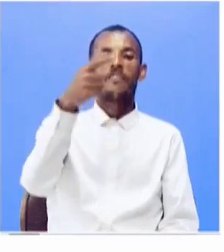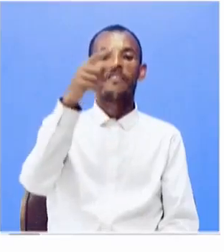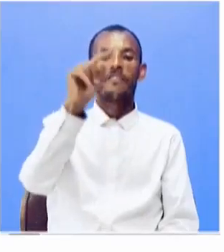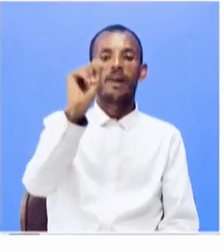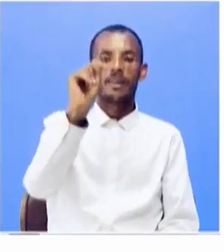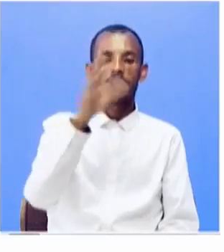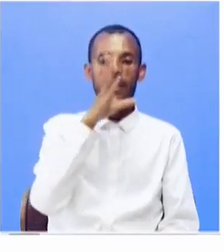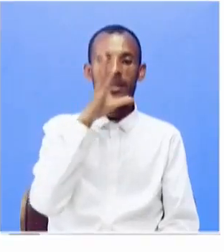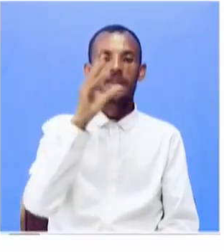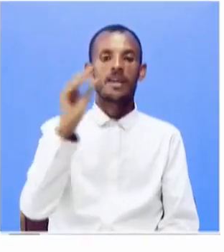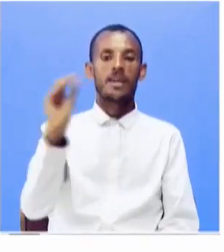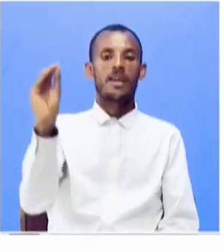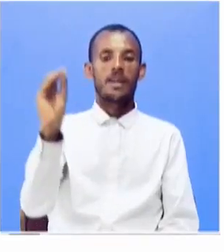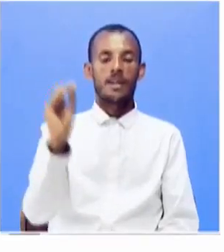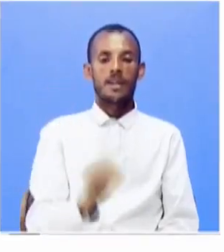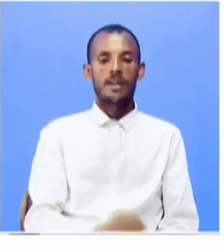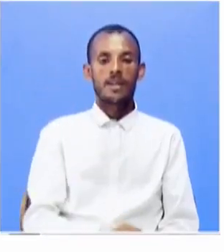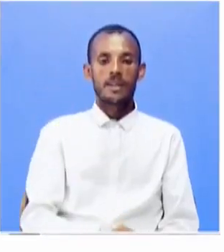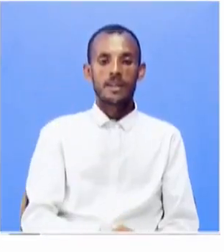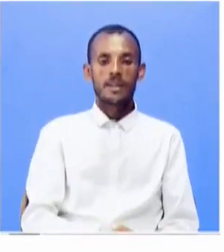VAT, and